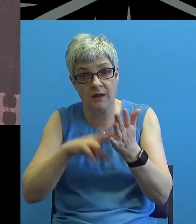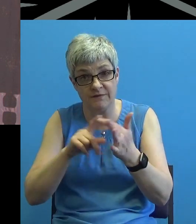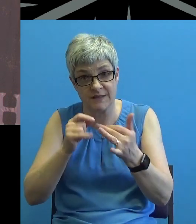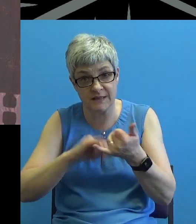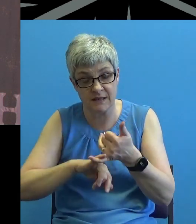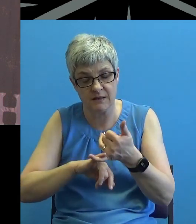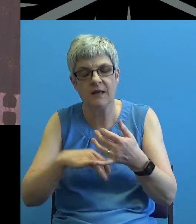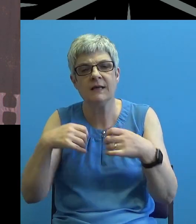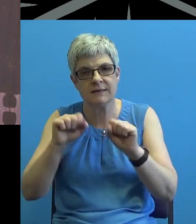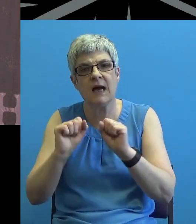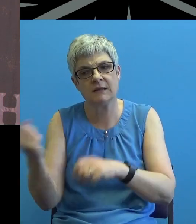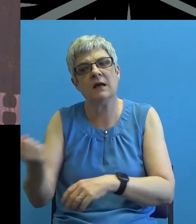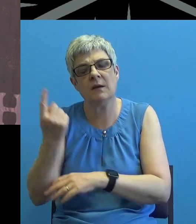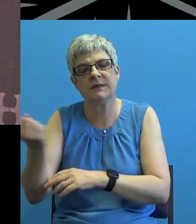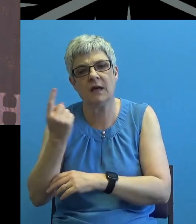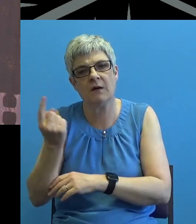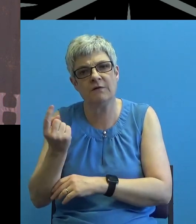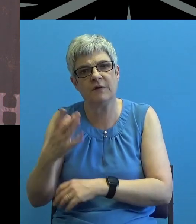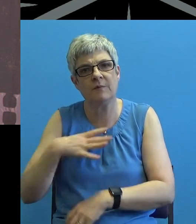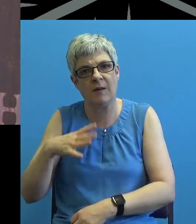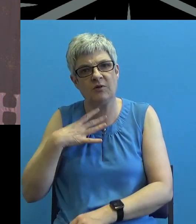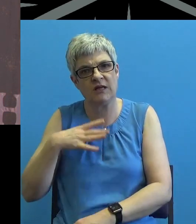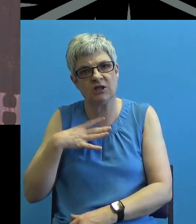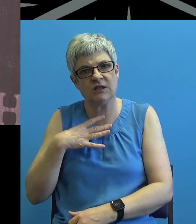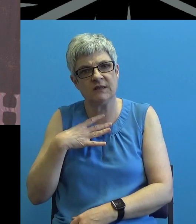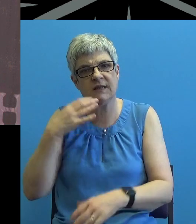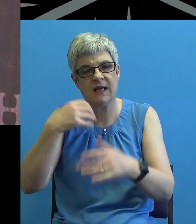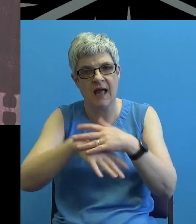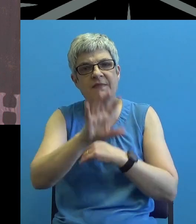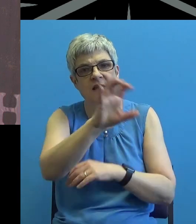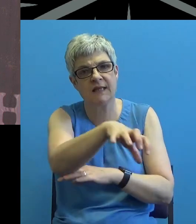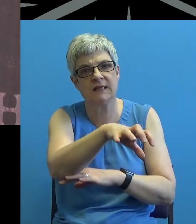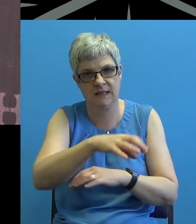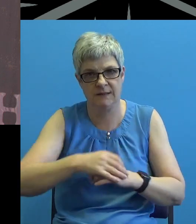own preparations for going public in the big city.